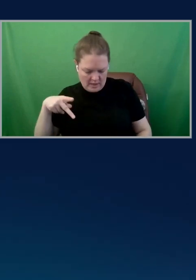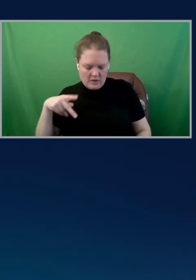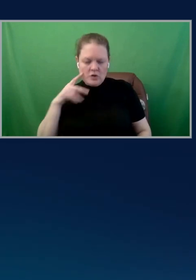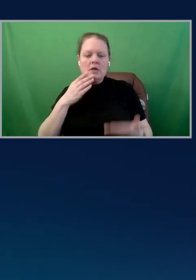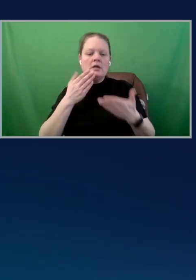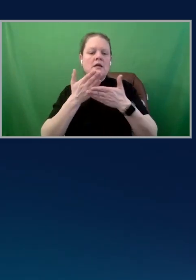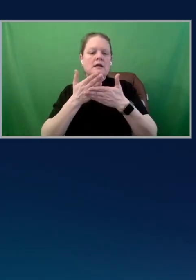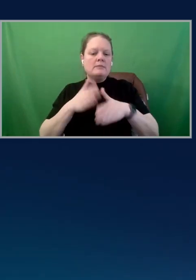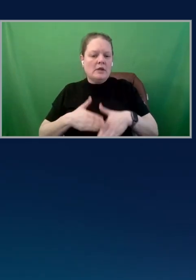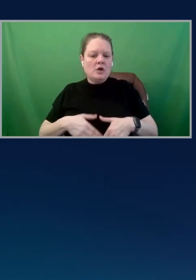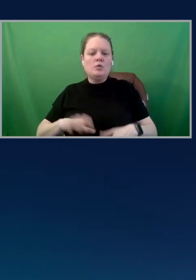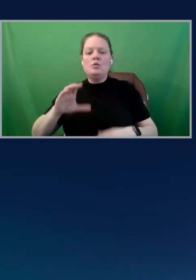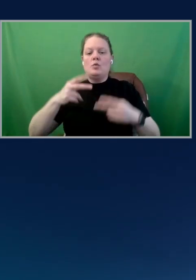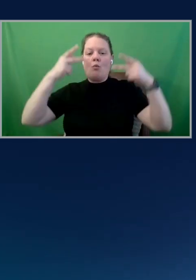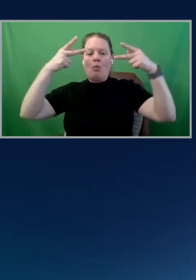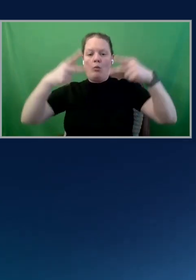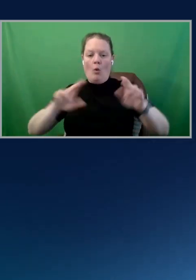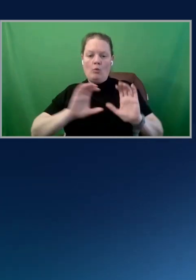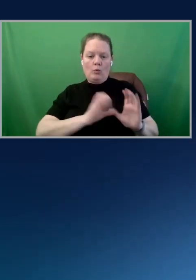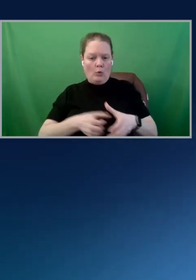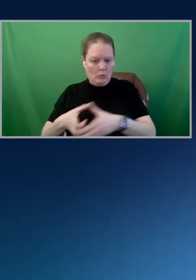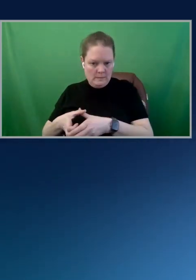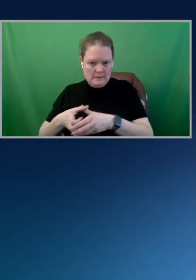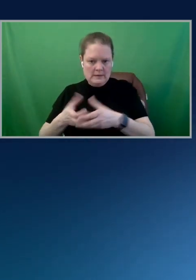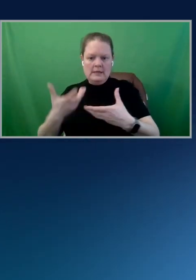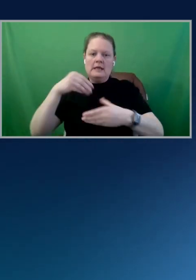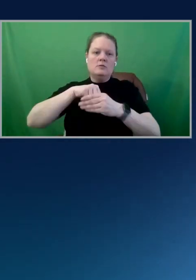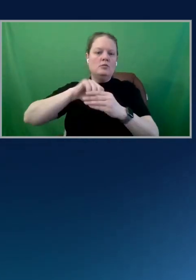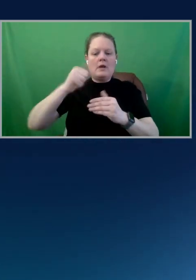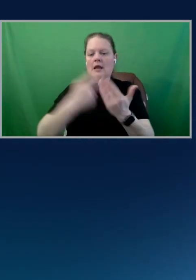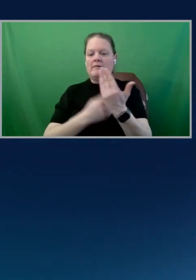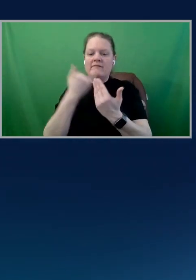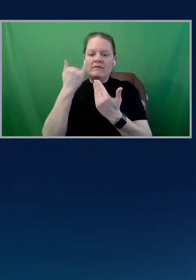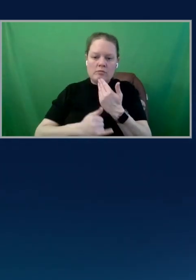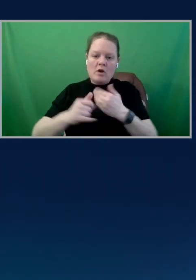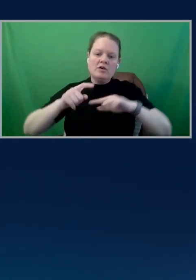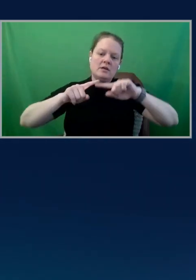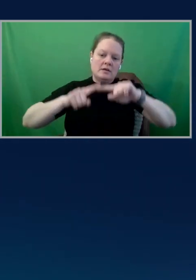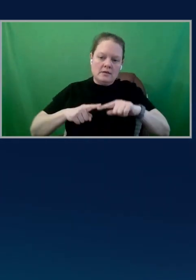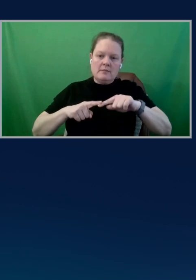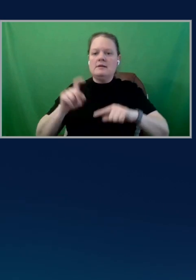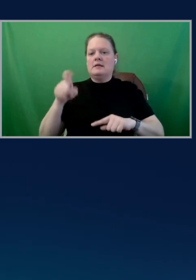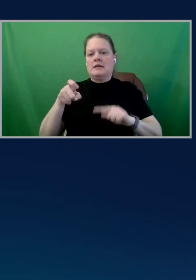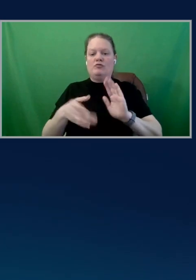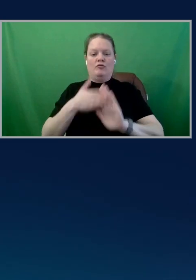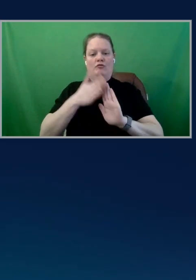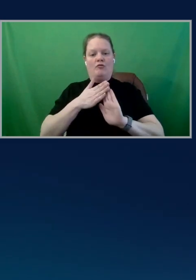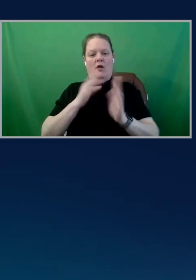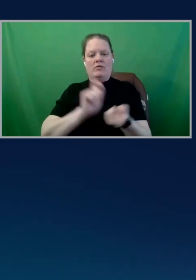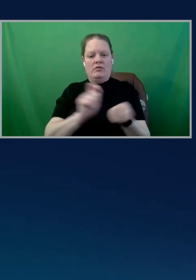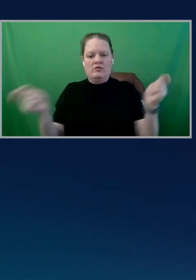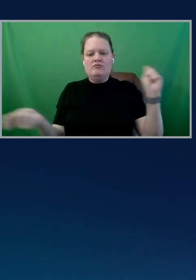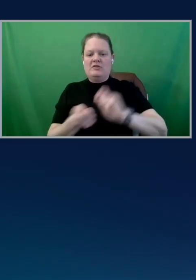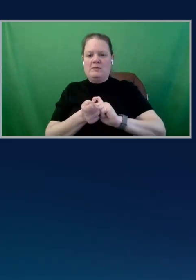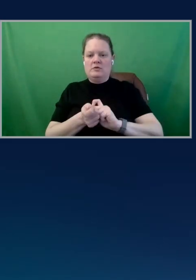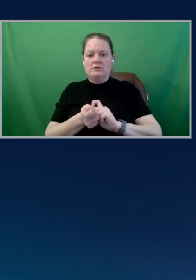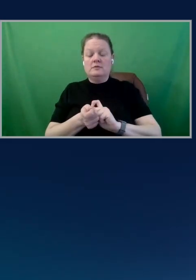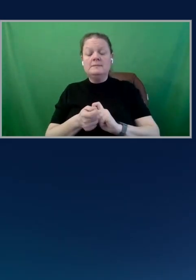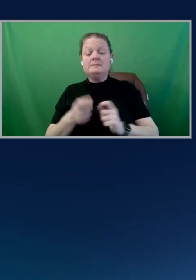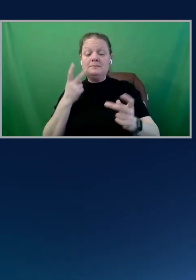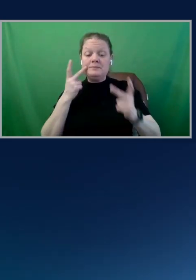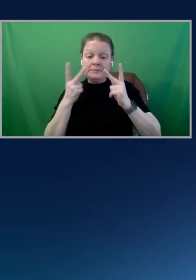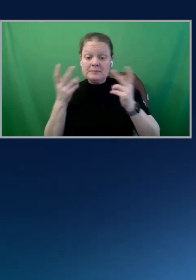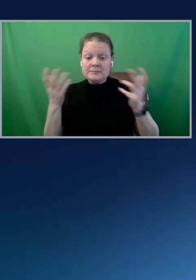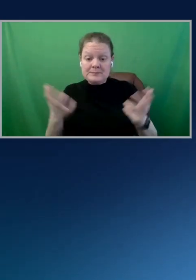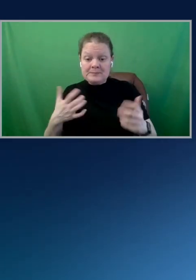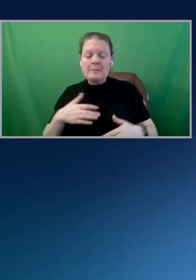code groups, including any of the projects and dependencies are needed to run that transformation. And you can see here we have